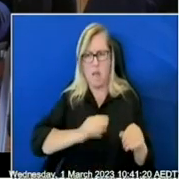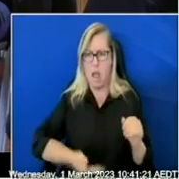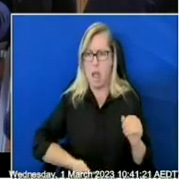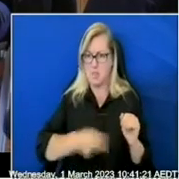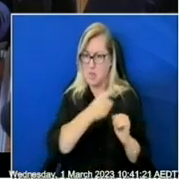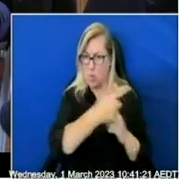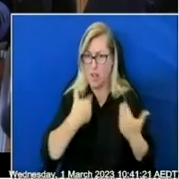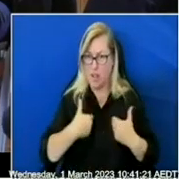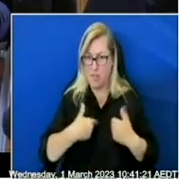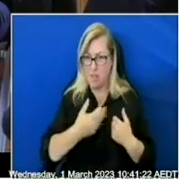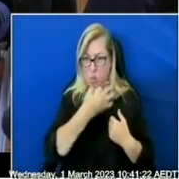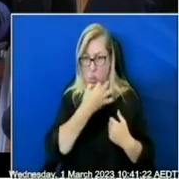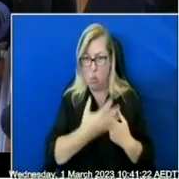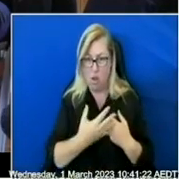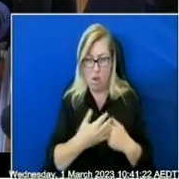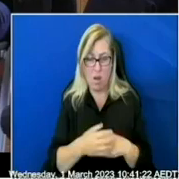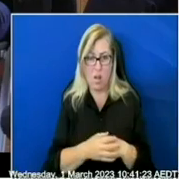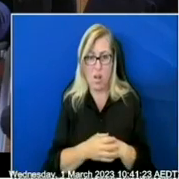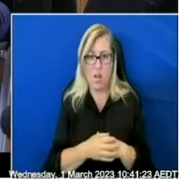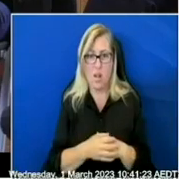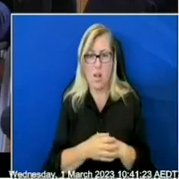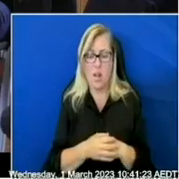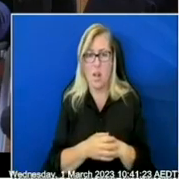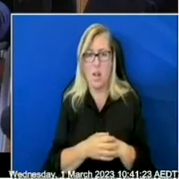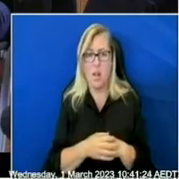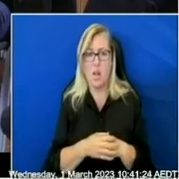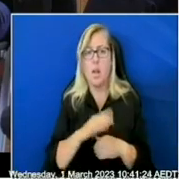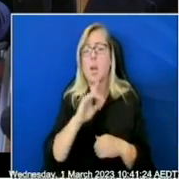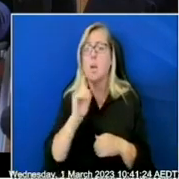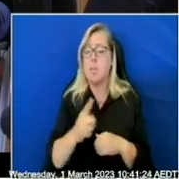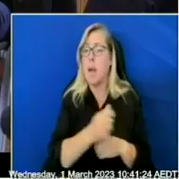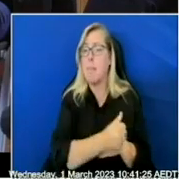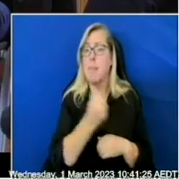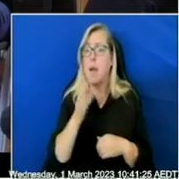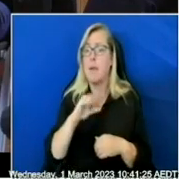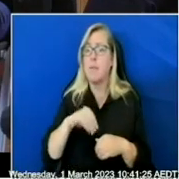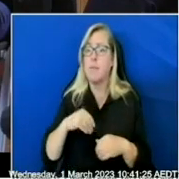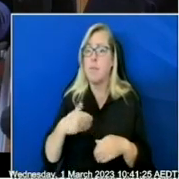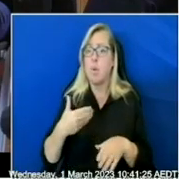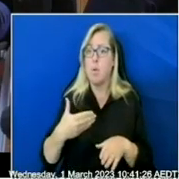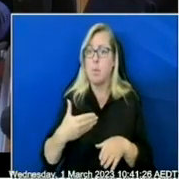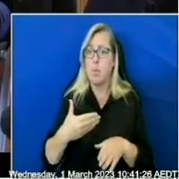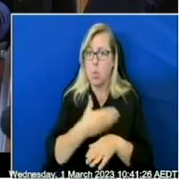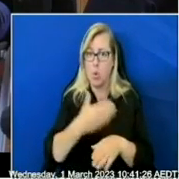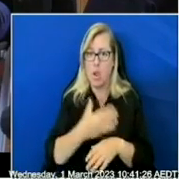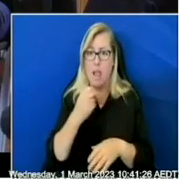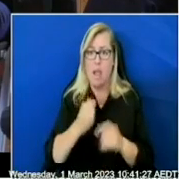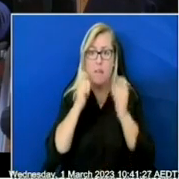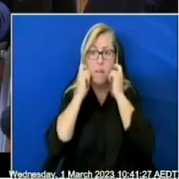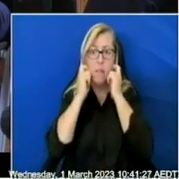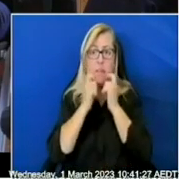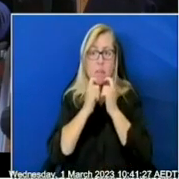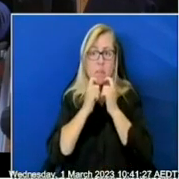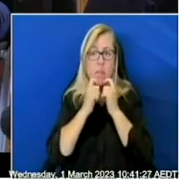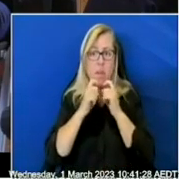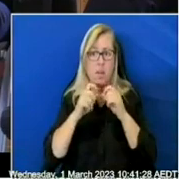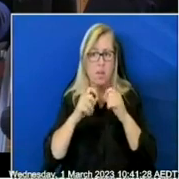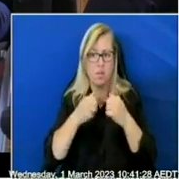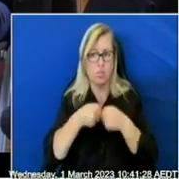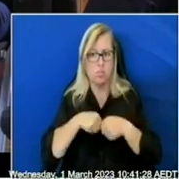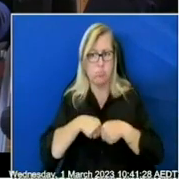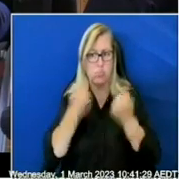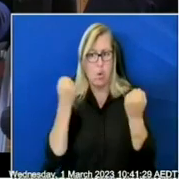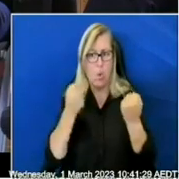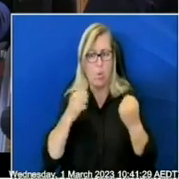But he come back from work one day and he'd had a broken jaw. Mm. And the farmer hit him. We don't know what